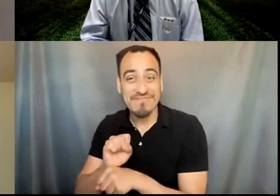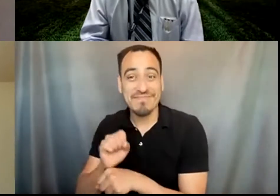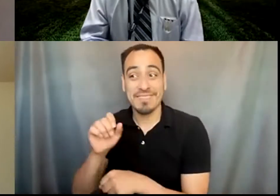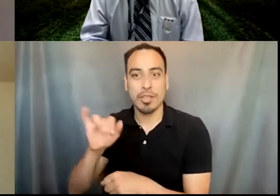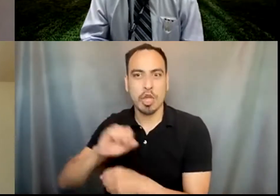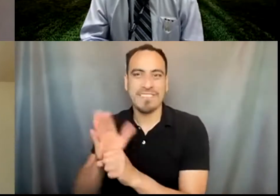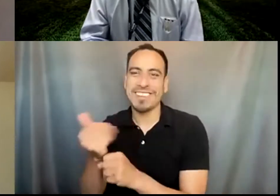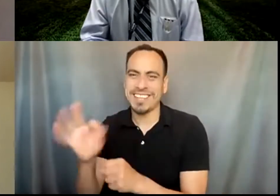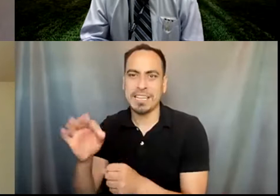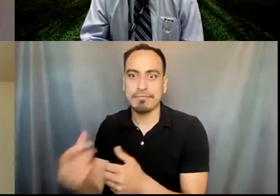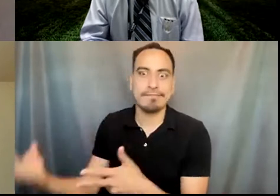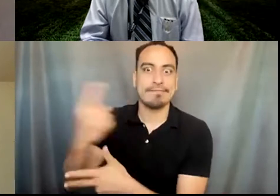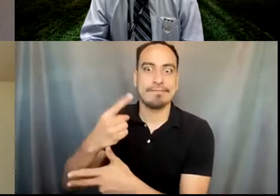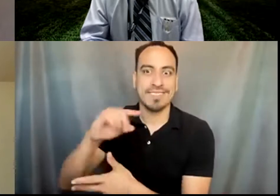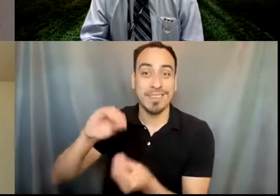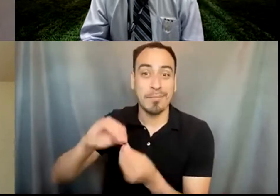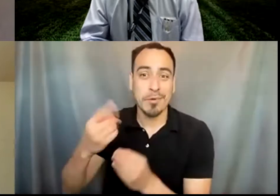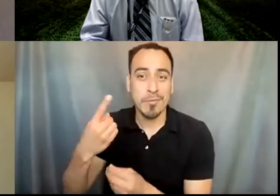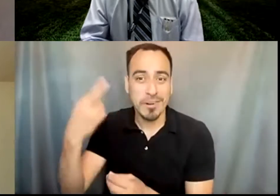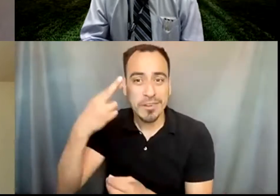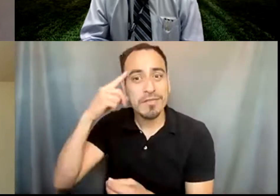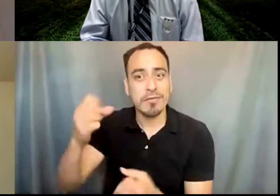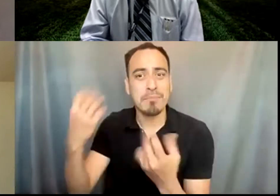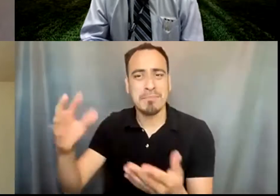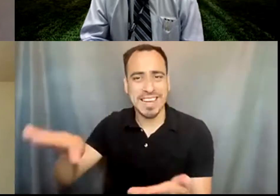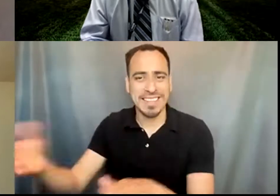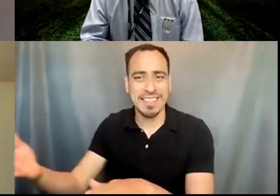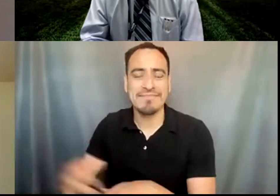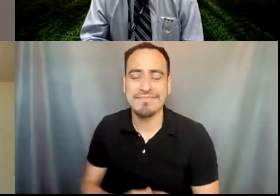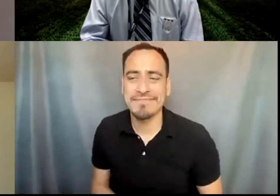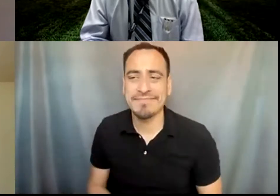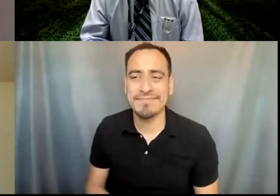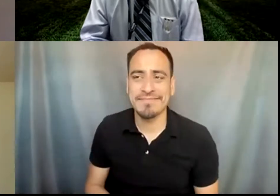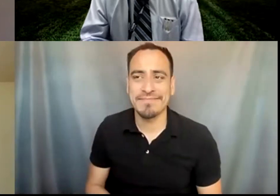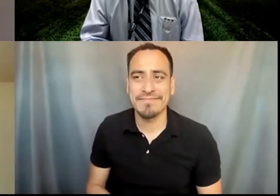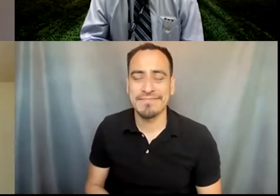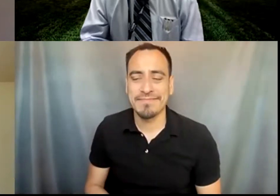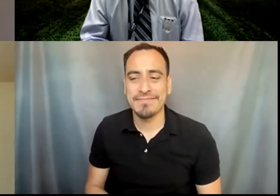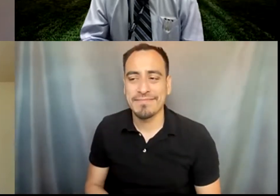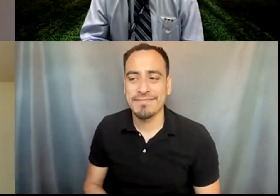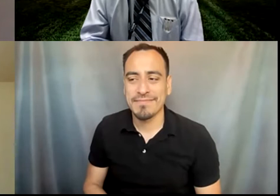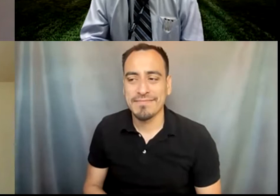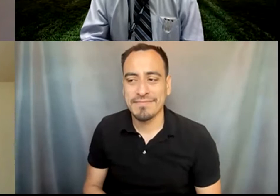have gone down quite a bit. But I think sometimes when people are asking about,